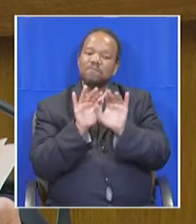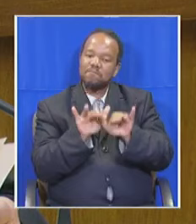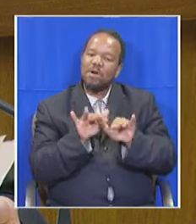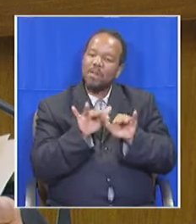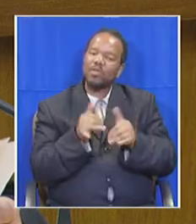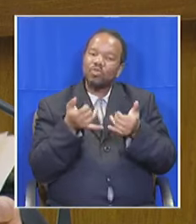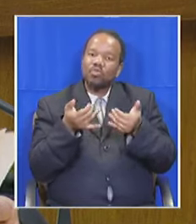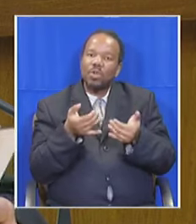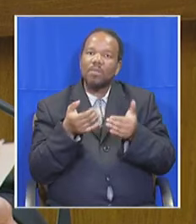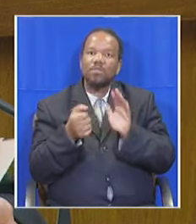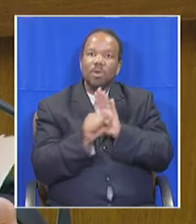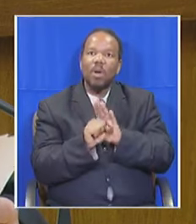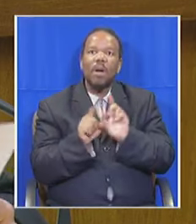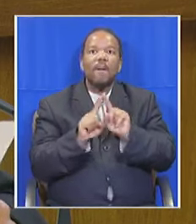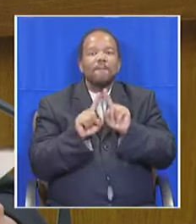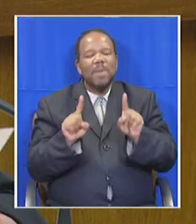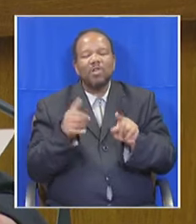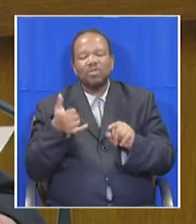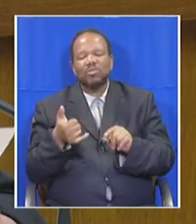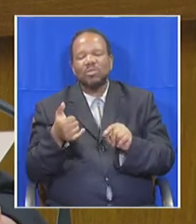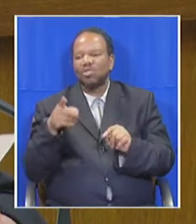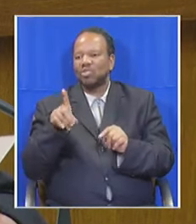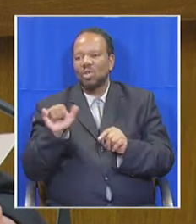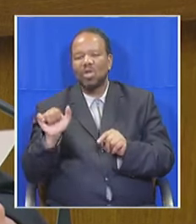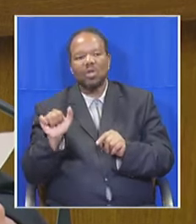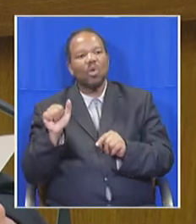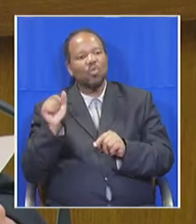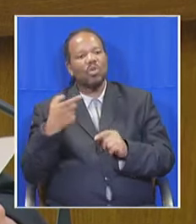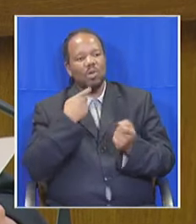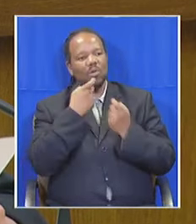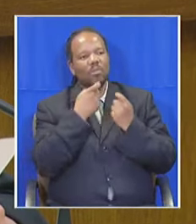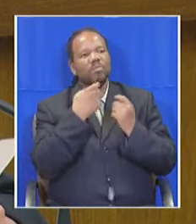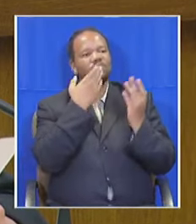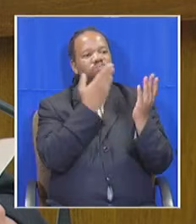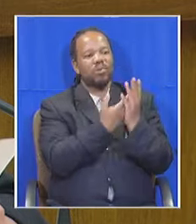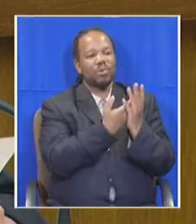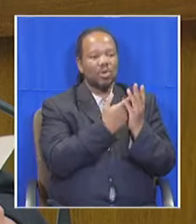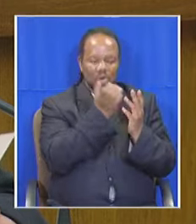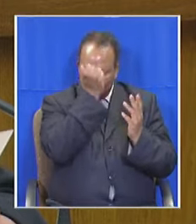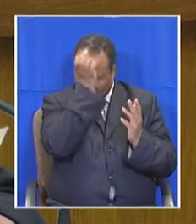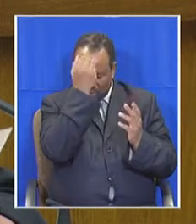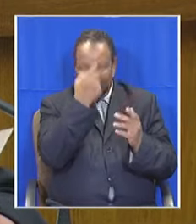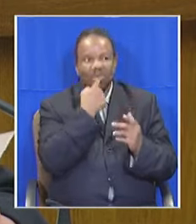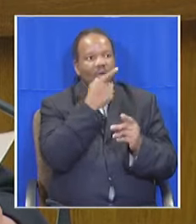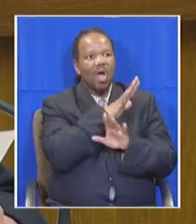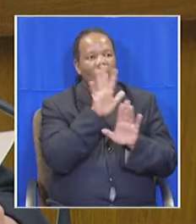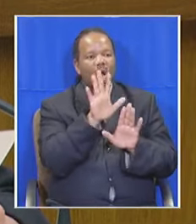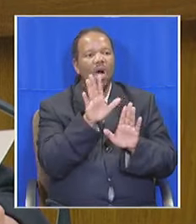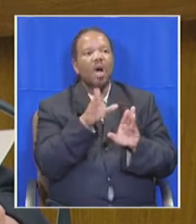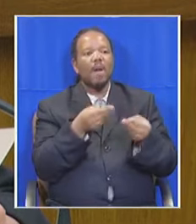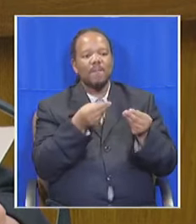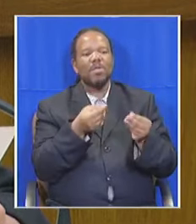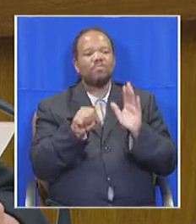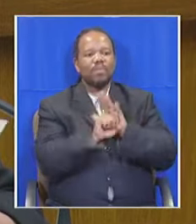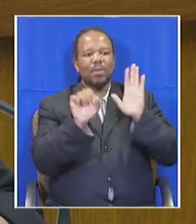Democratic Alliance will consider petitioning the President, that's President Zuma, not Gupta, to not sign the bill into law in its current